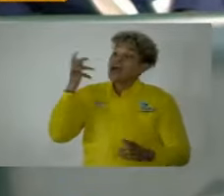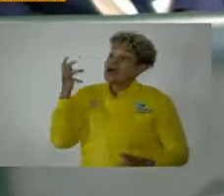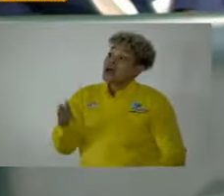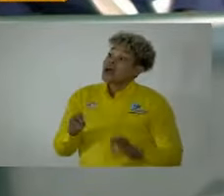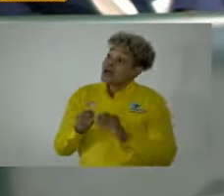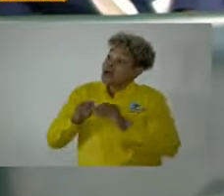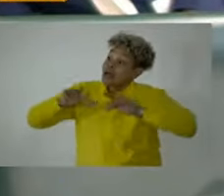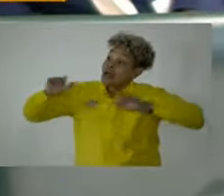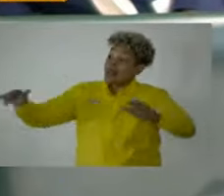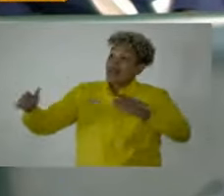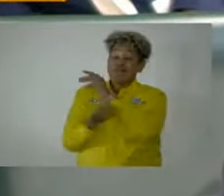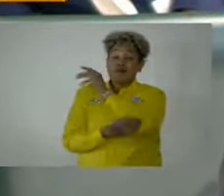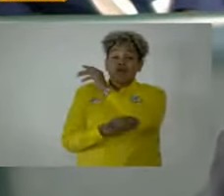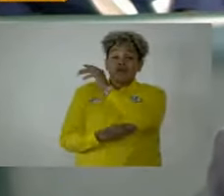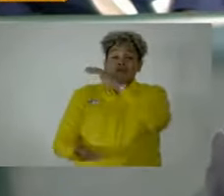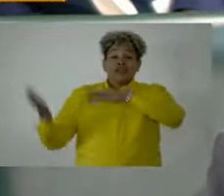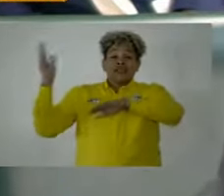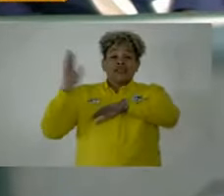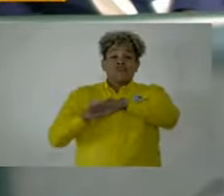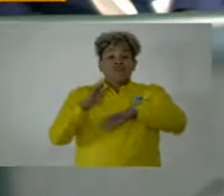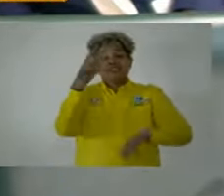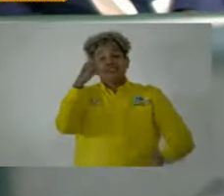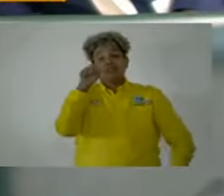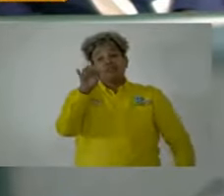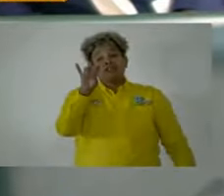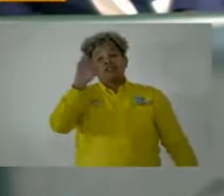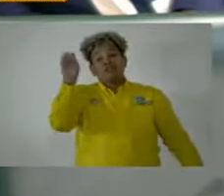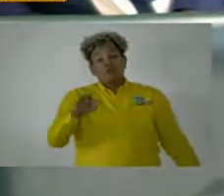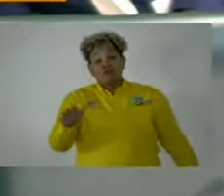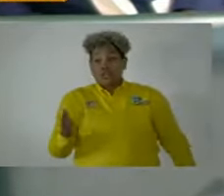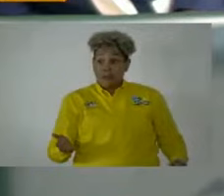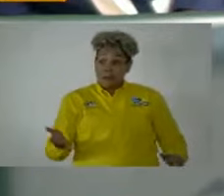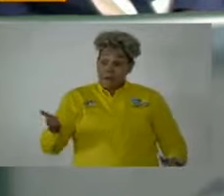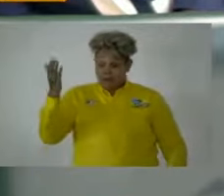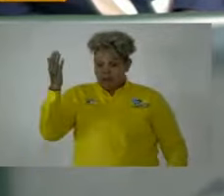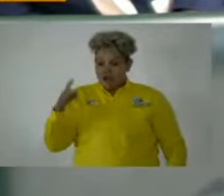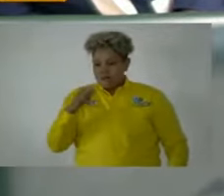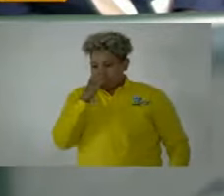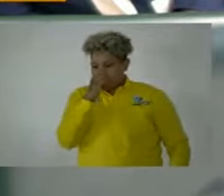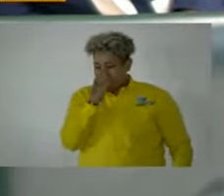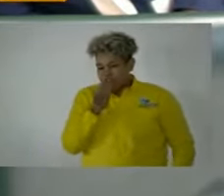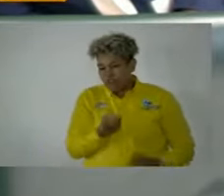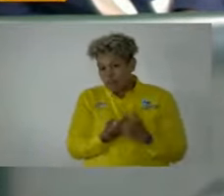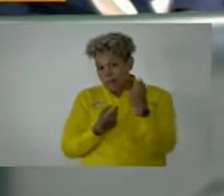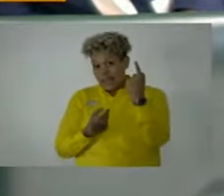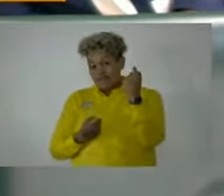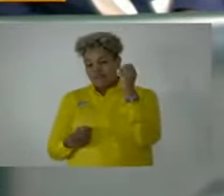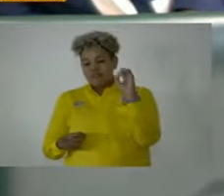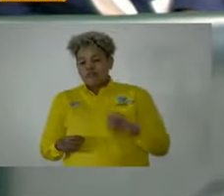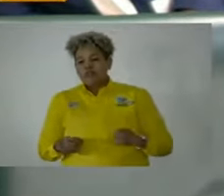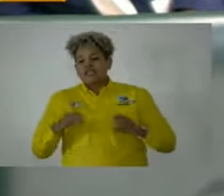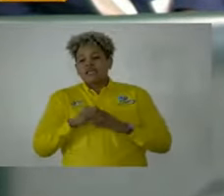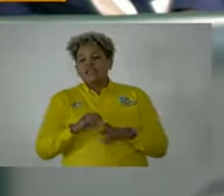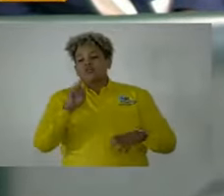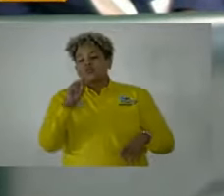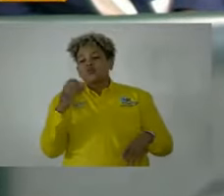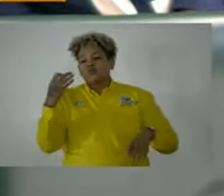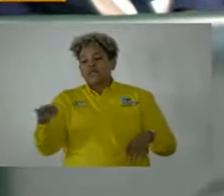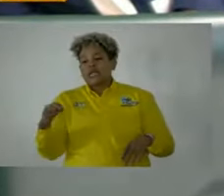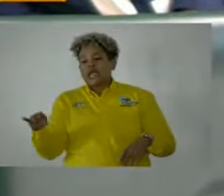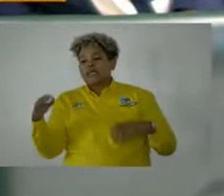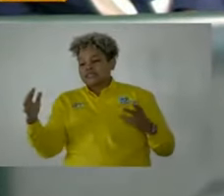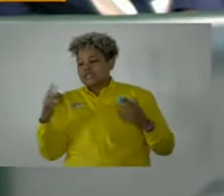of poverty increased to 16.7% from 11% in